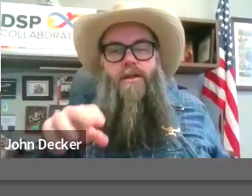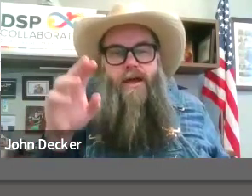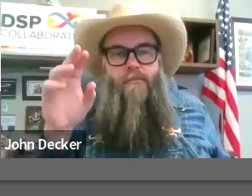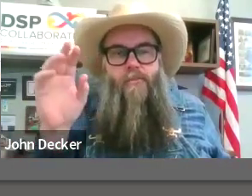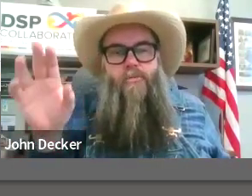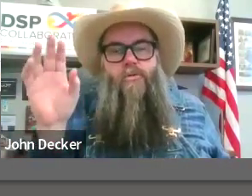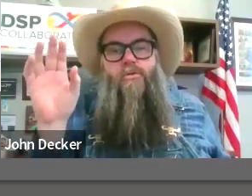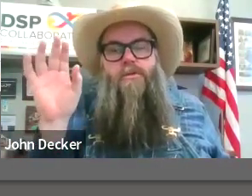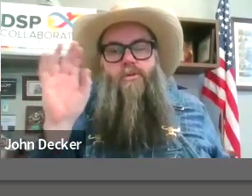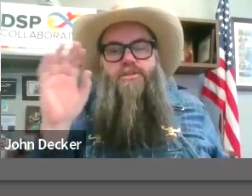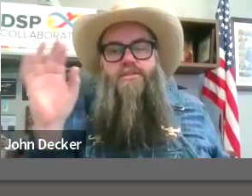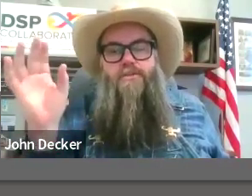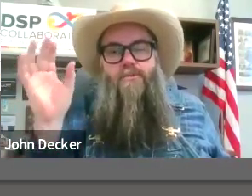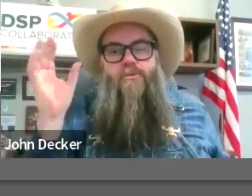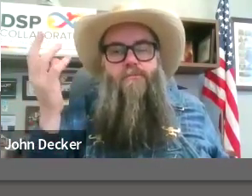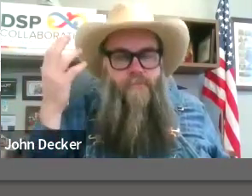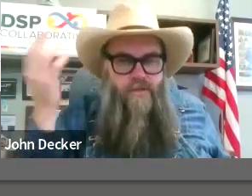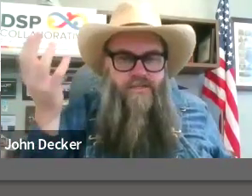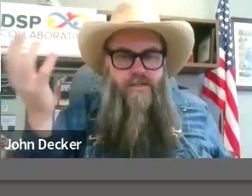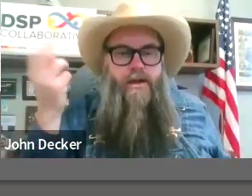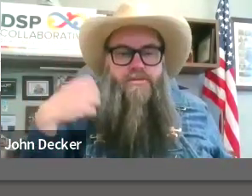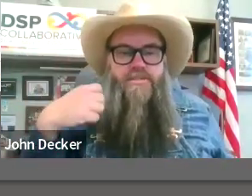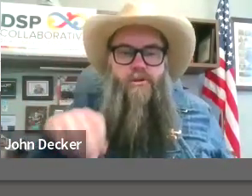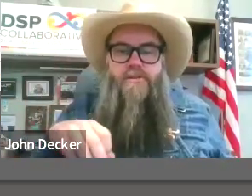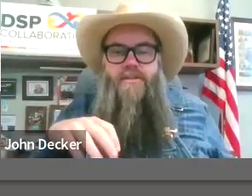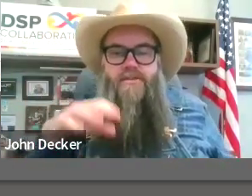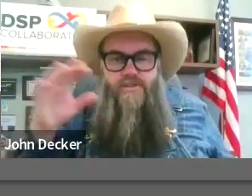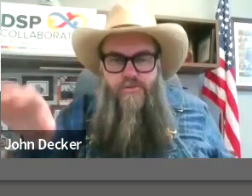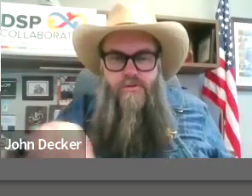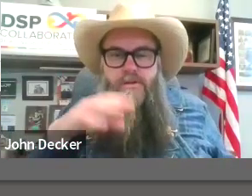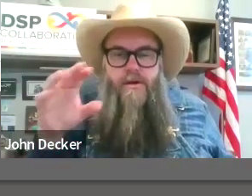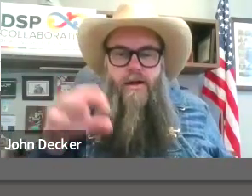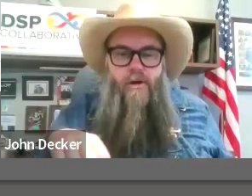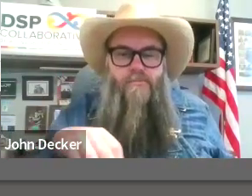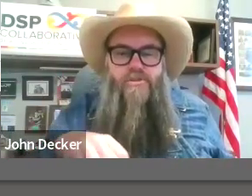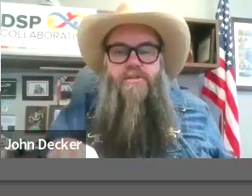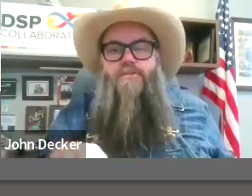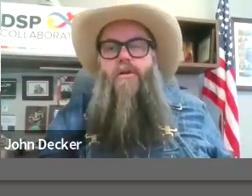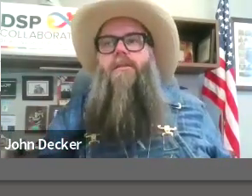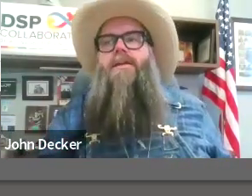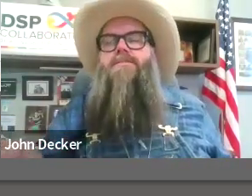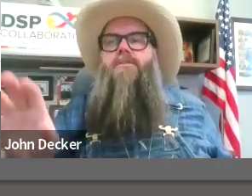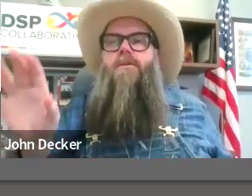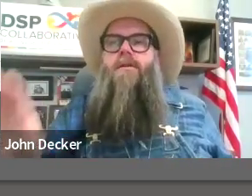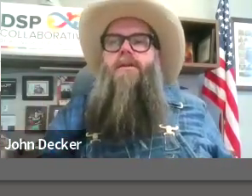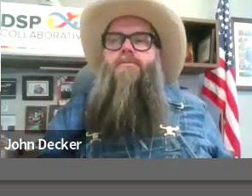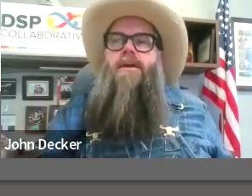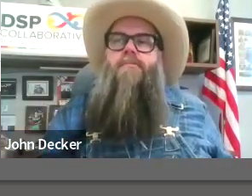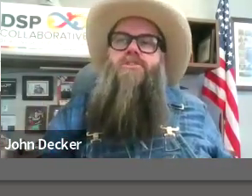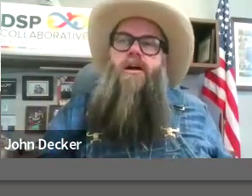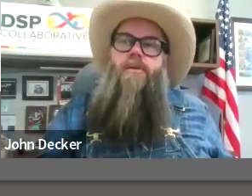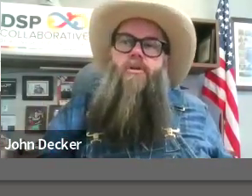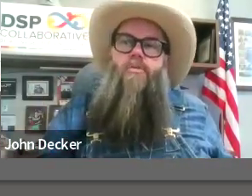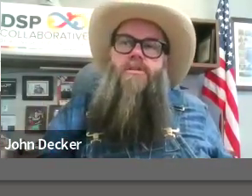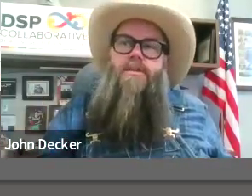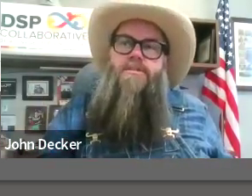to be incorporating that mobile emergency room telehealth service into opportunities for our clients. So he